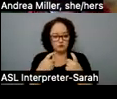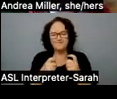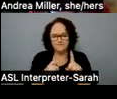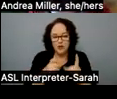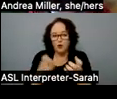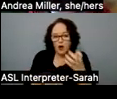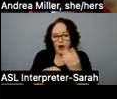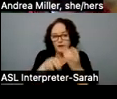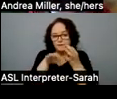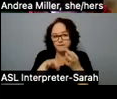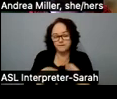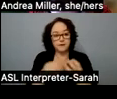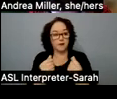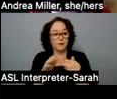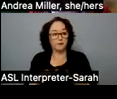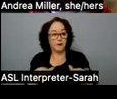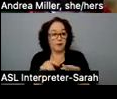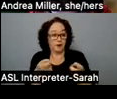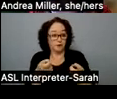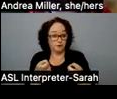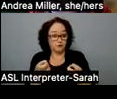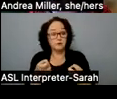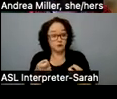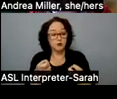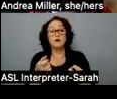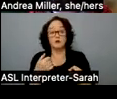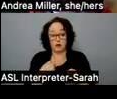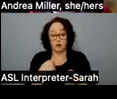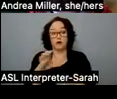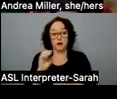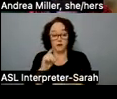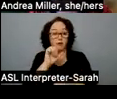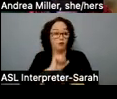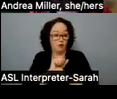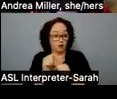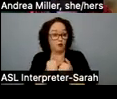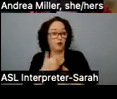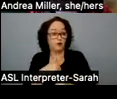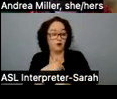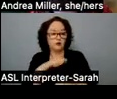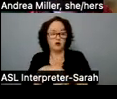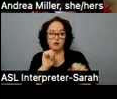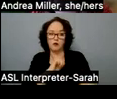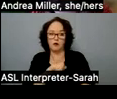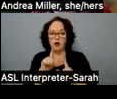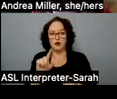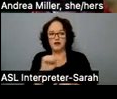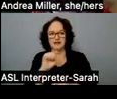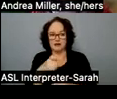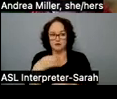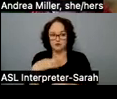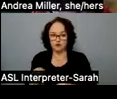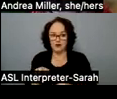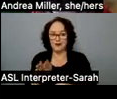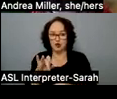We do have property management, a property management company that works with us on all of these tax credit units because of the compliance that's required